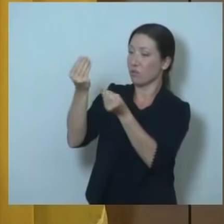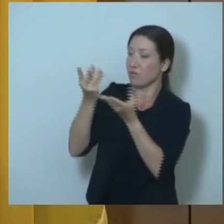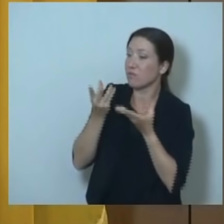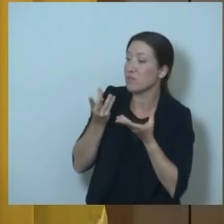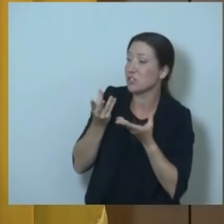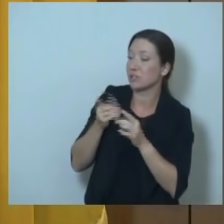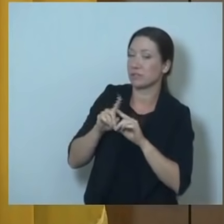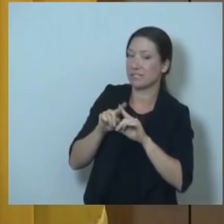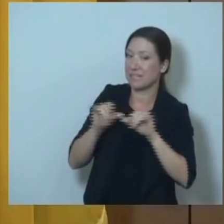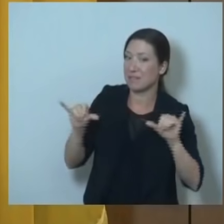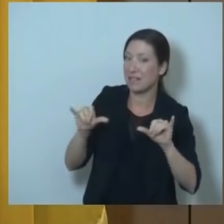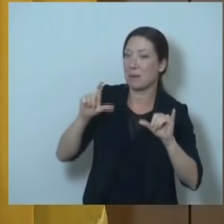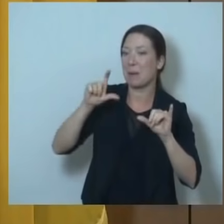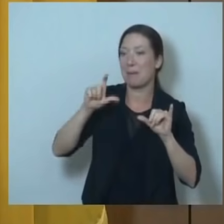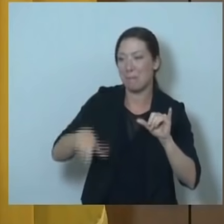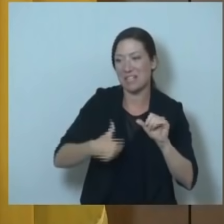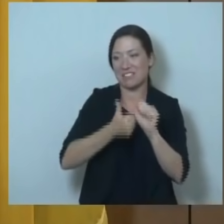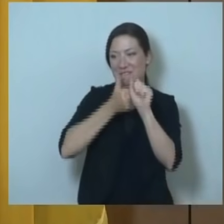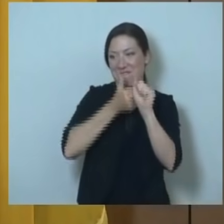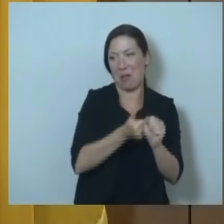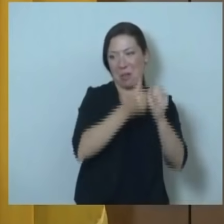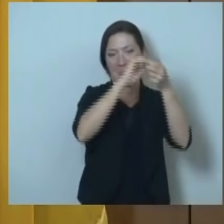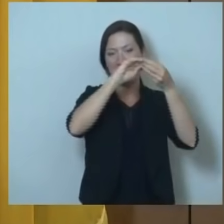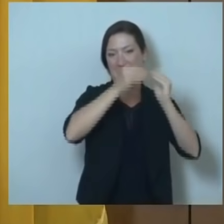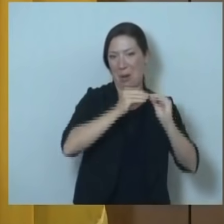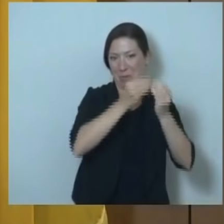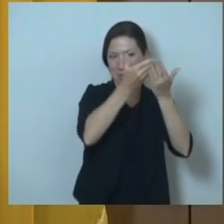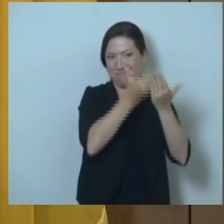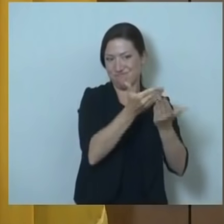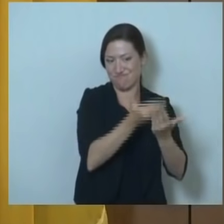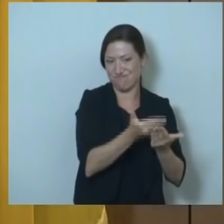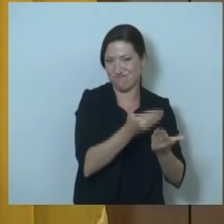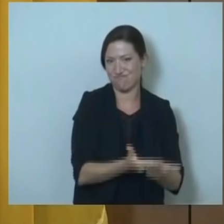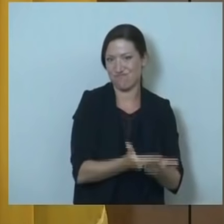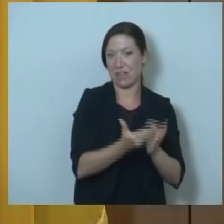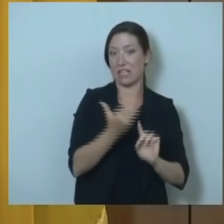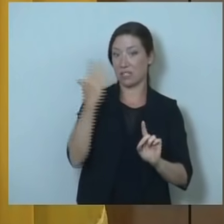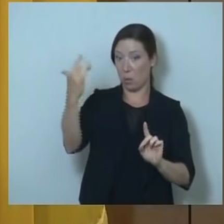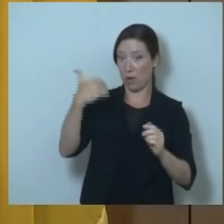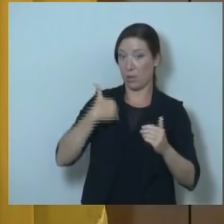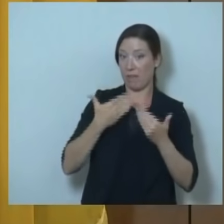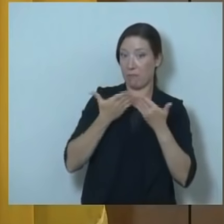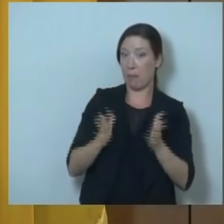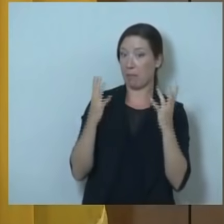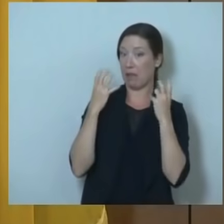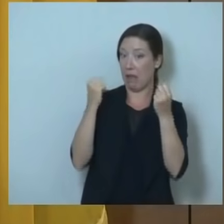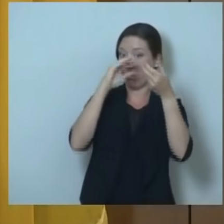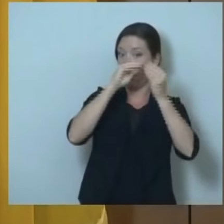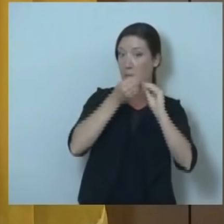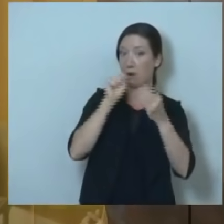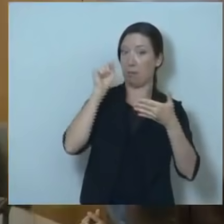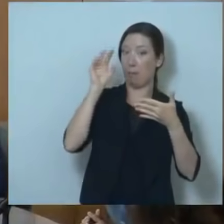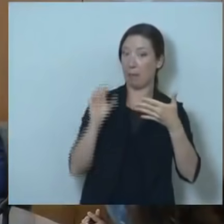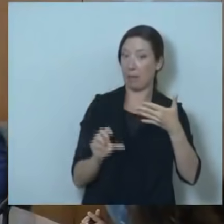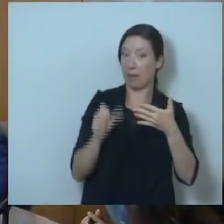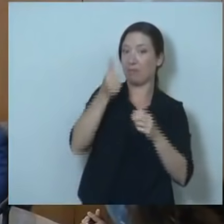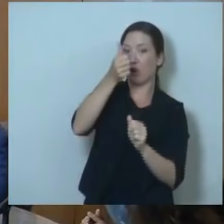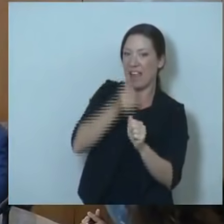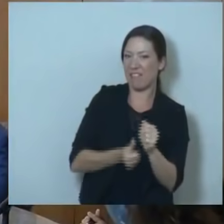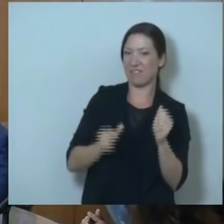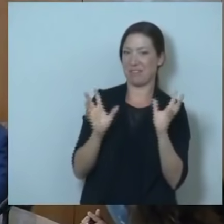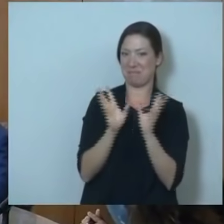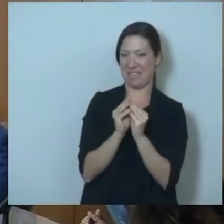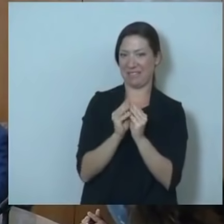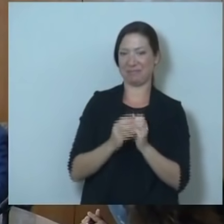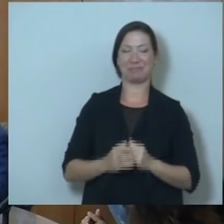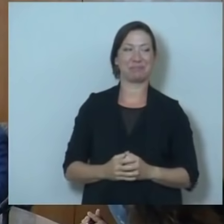is why we have public health data experts at every single one of these updates. Yes, Dr. Scrace. Just a quick